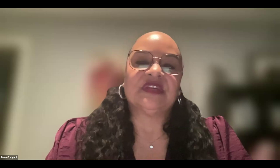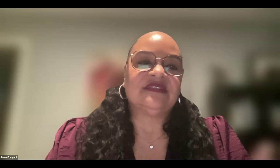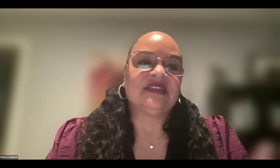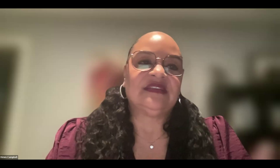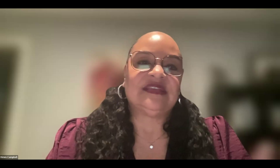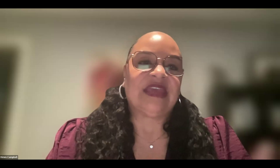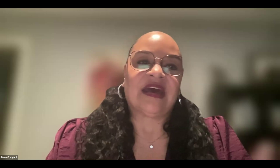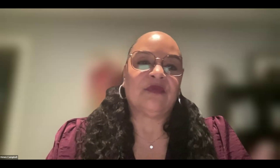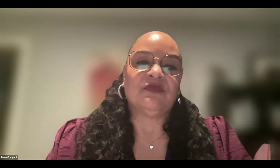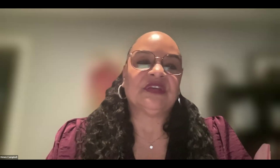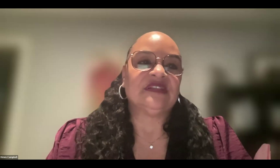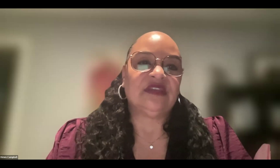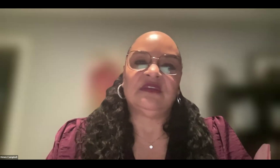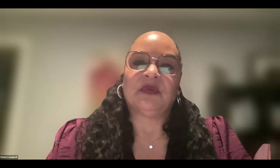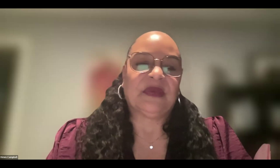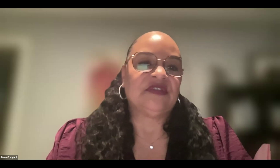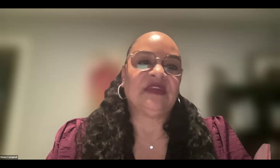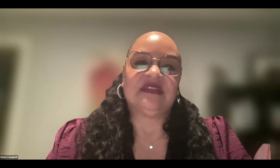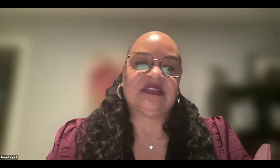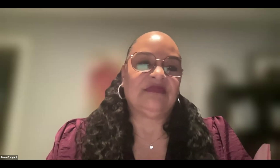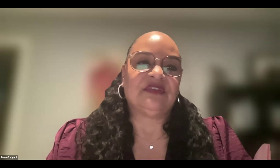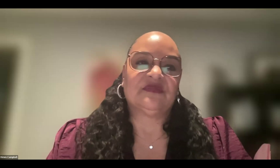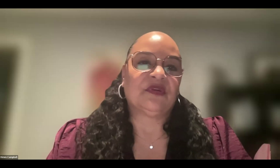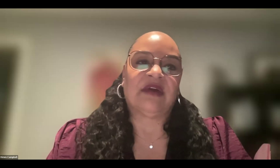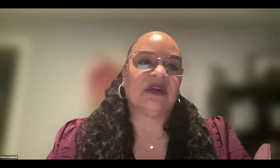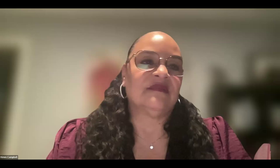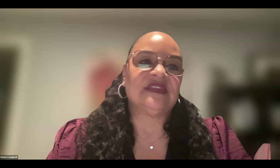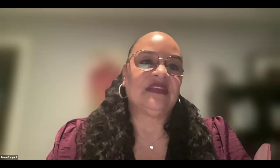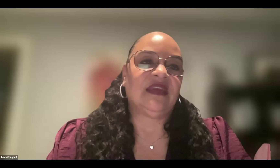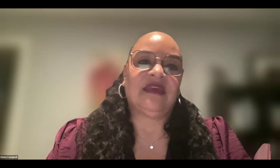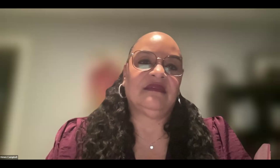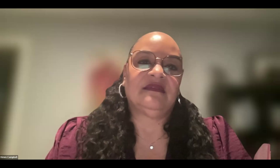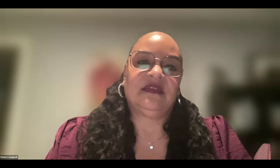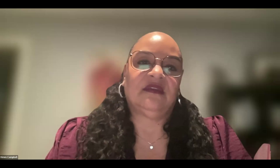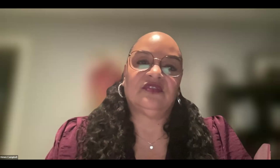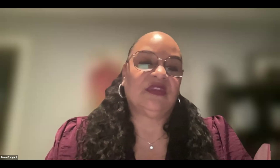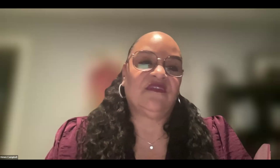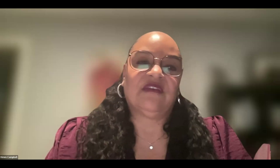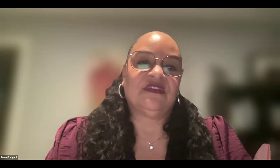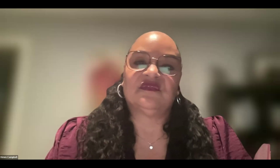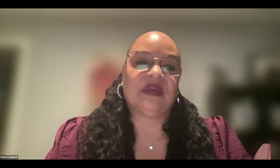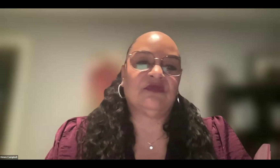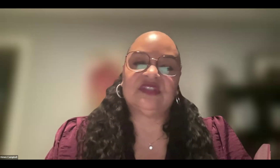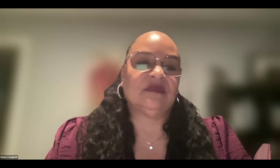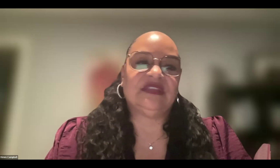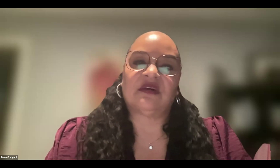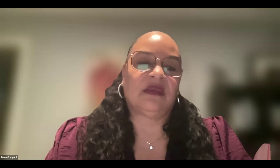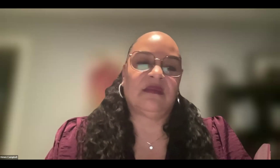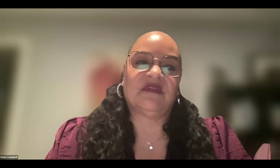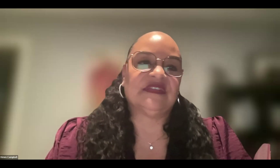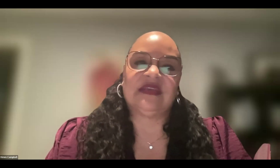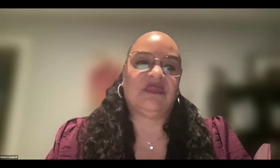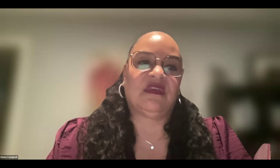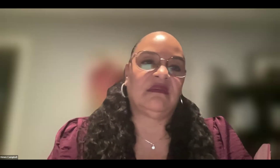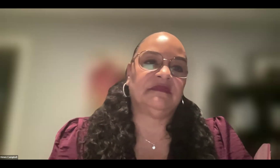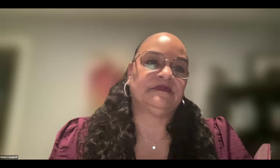with the brilliance that is AI, we will continue to perpetuate the same disparate outcomes. And 25 years from now, we'll still be talking